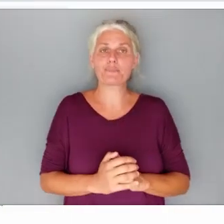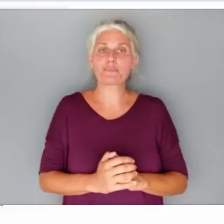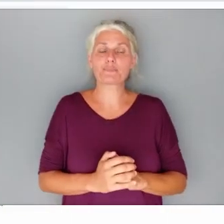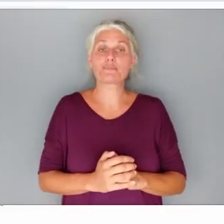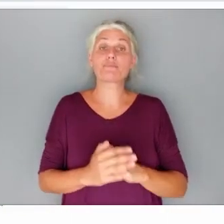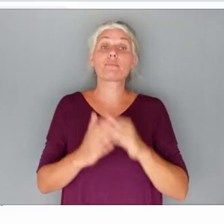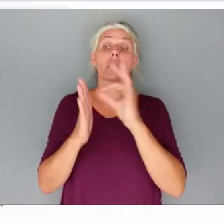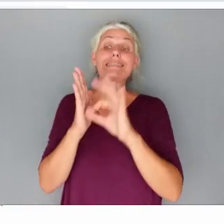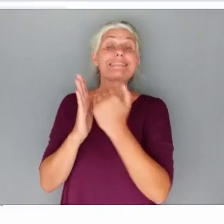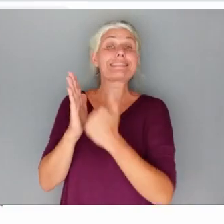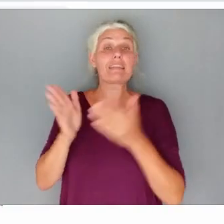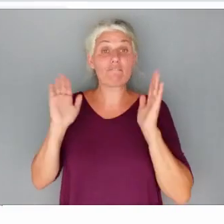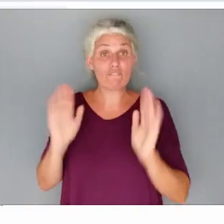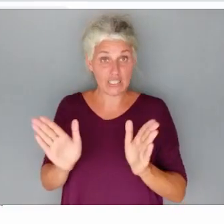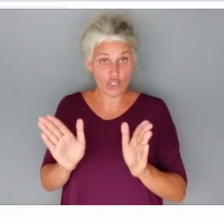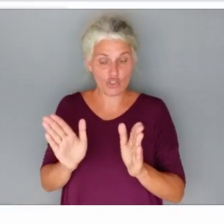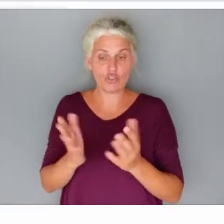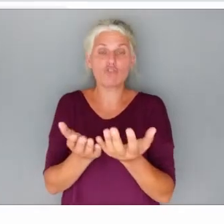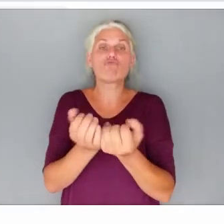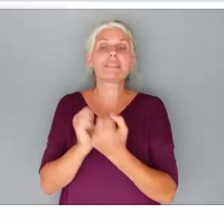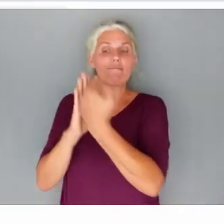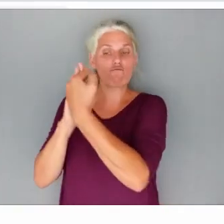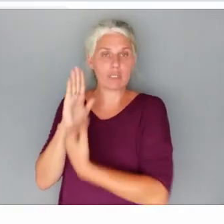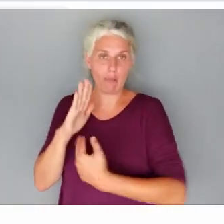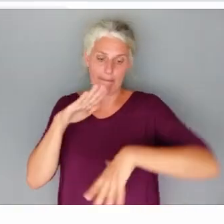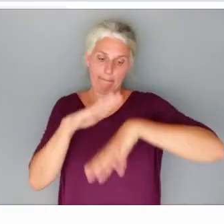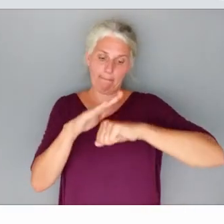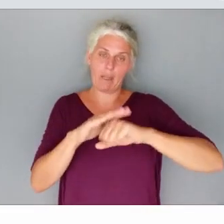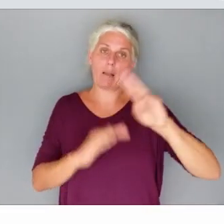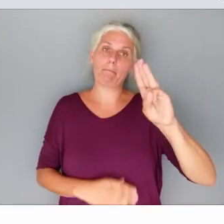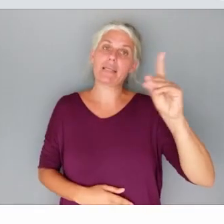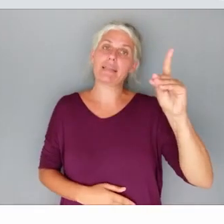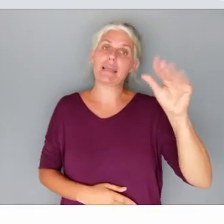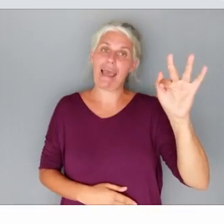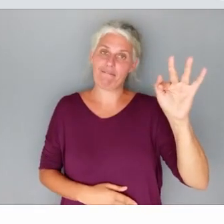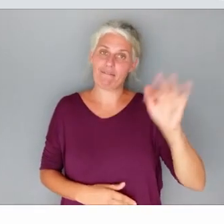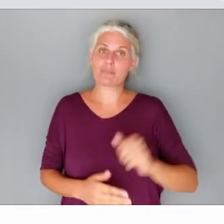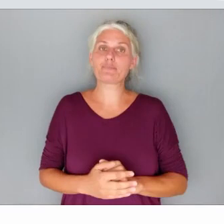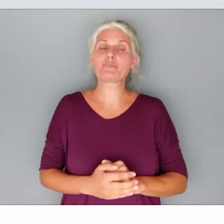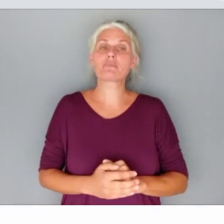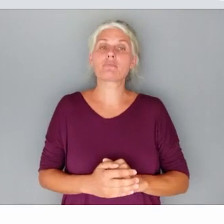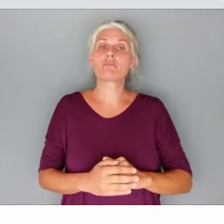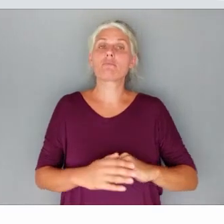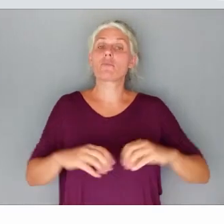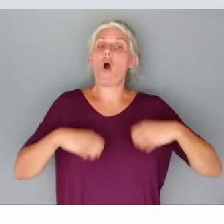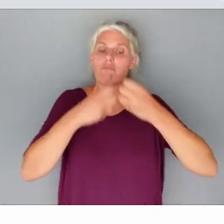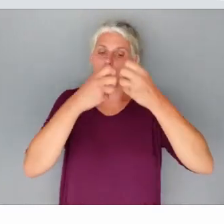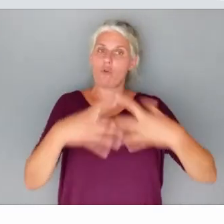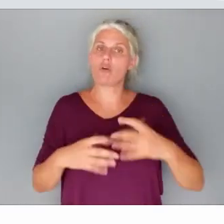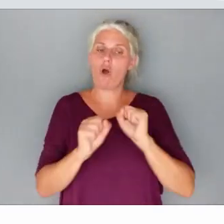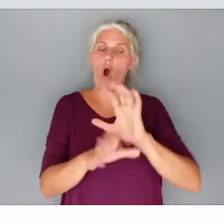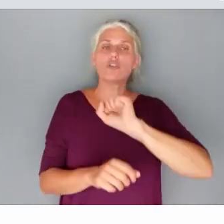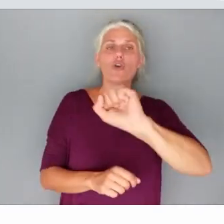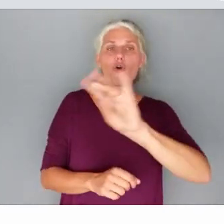responded to. After you have completed the checklist, you will receive a report that can be downloaded as a PDF. This will offer solutions to any questions